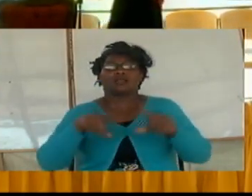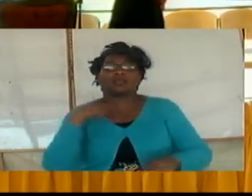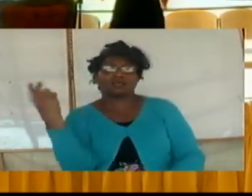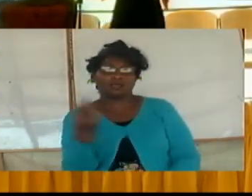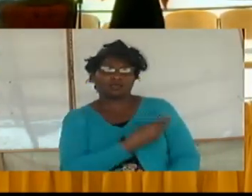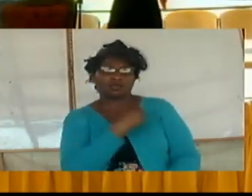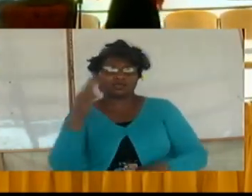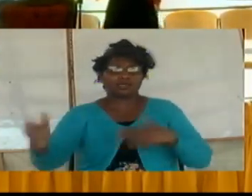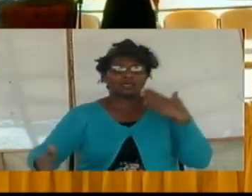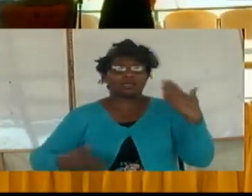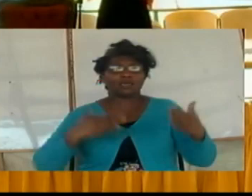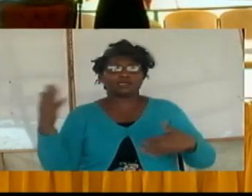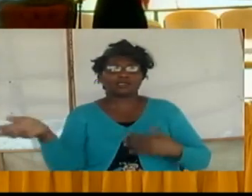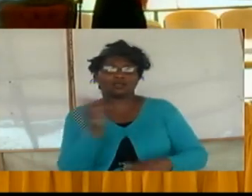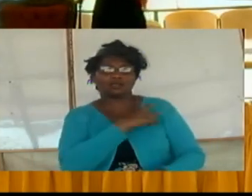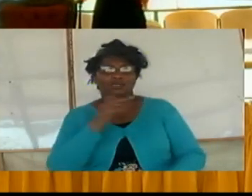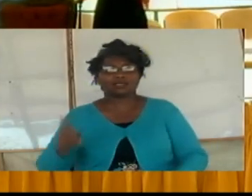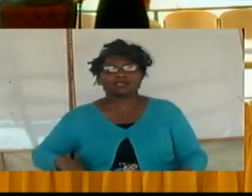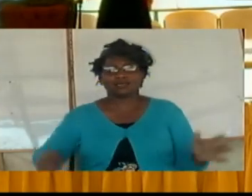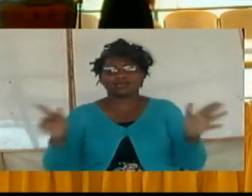Hallelujah. Main heart.